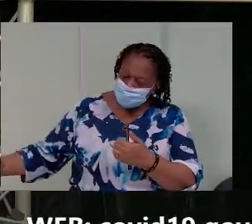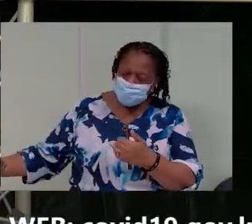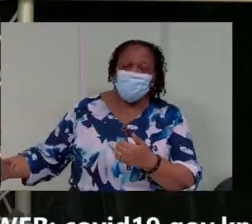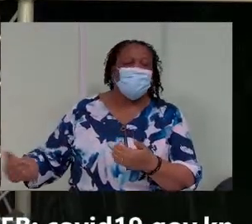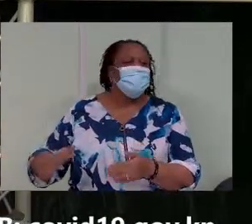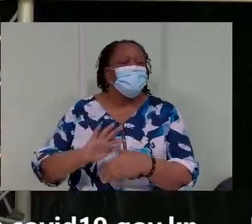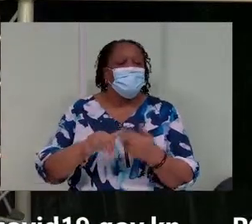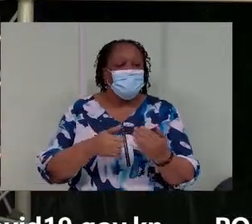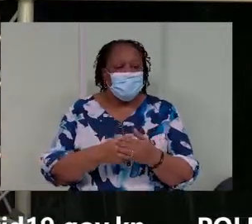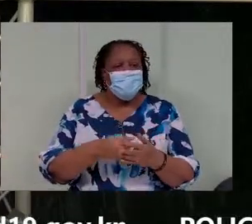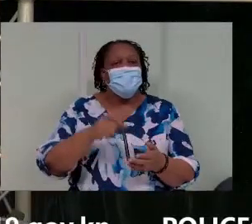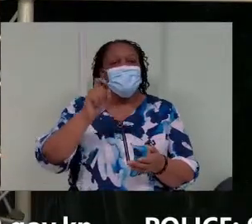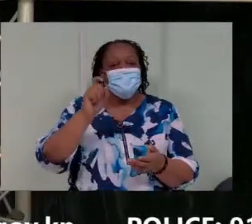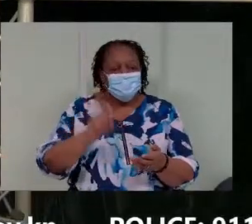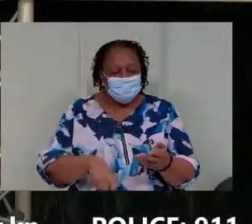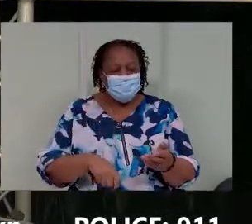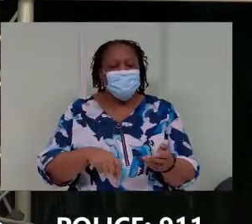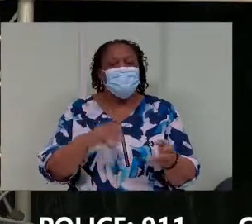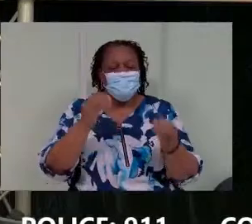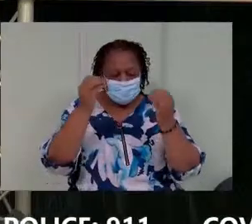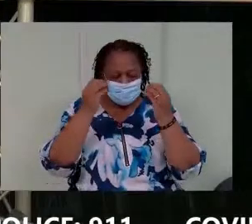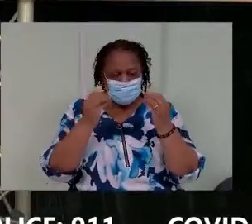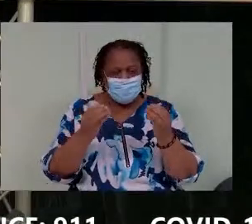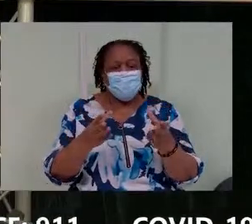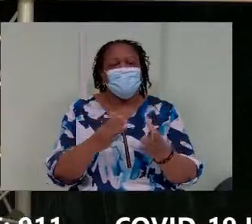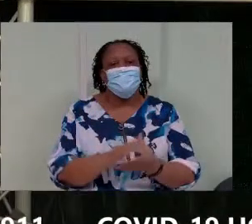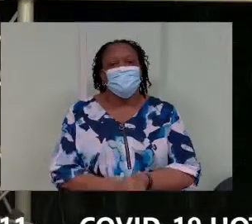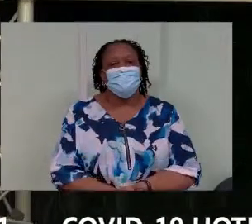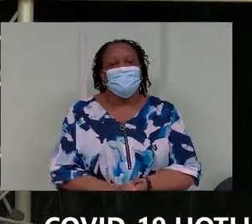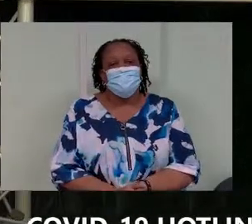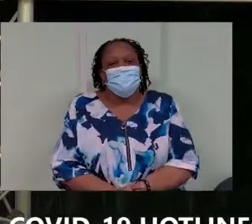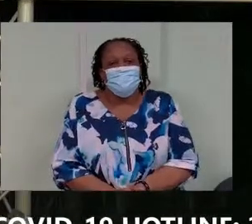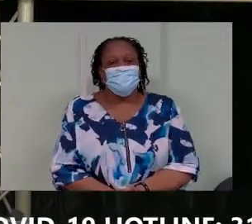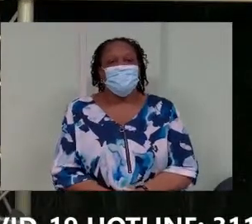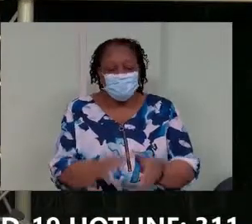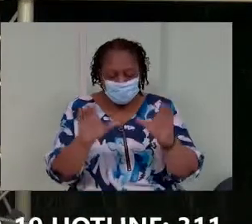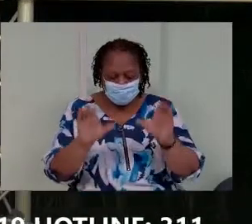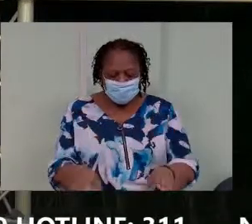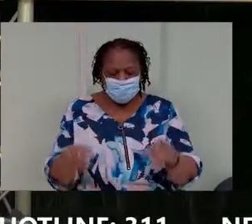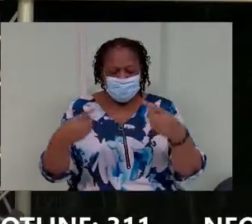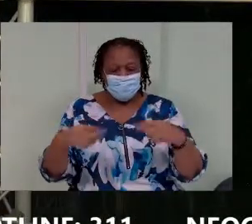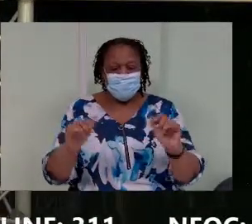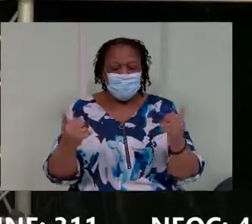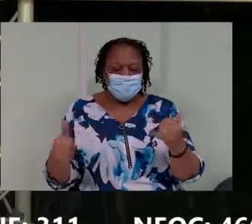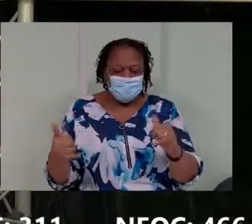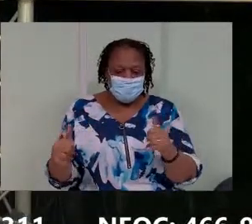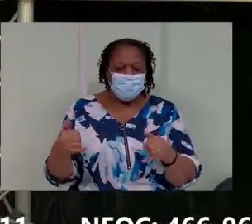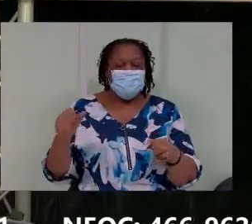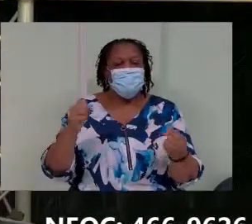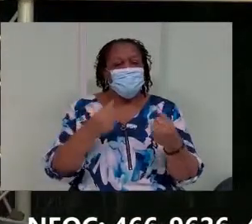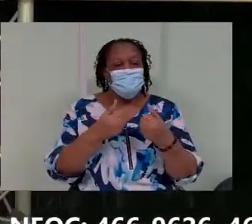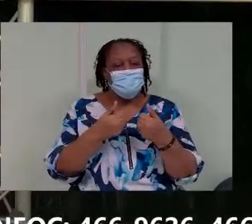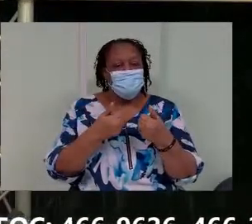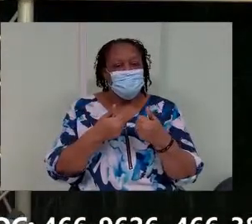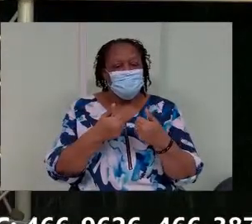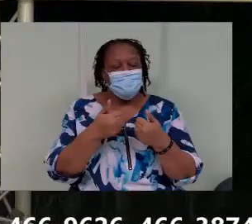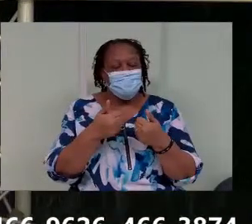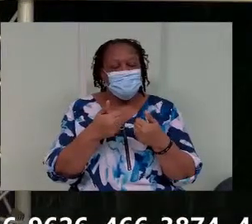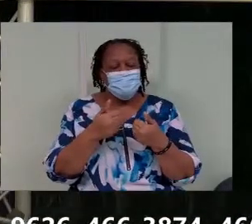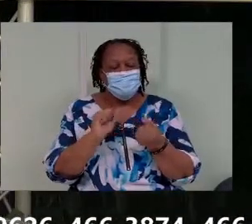hand hygiene, and other sanitization behavior are still basic requirements at sporting